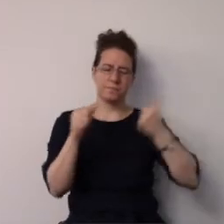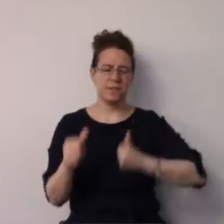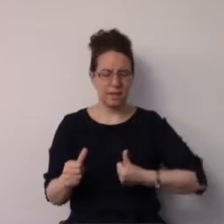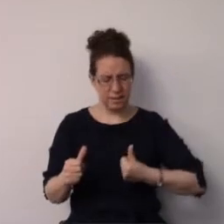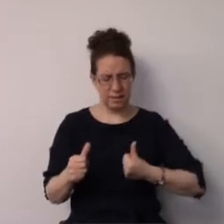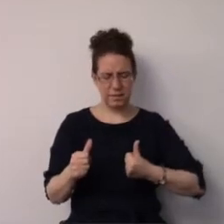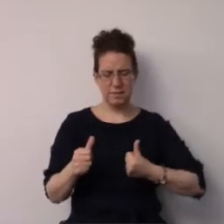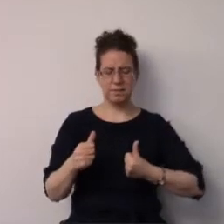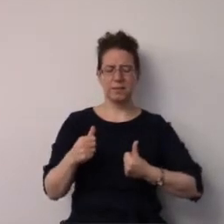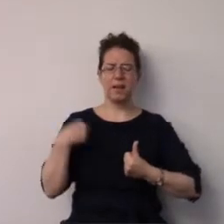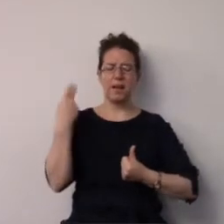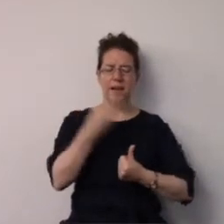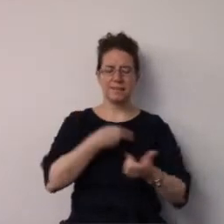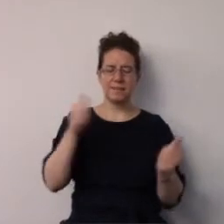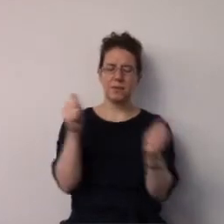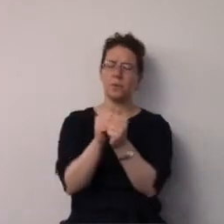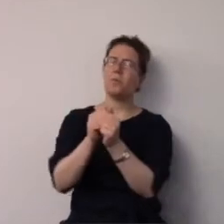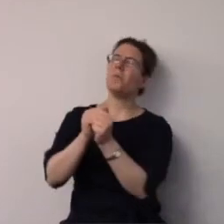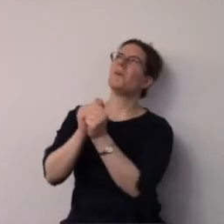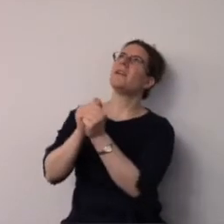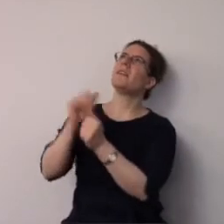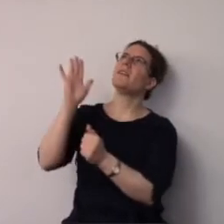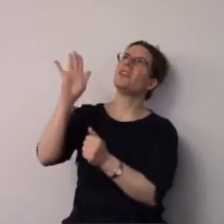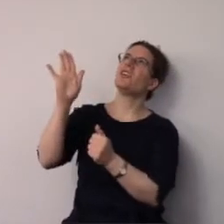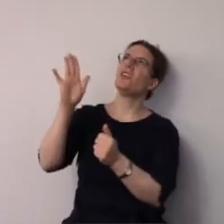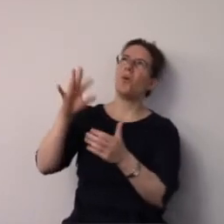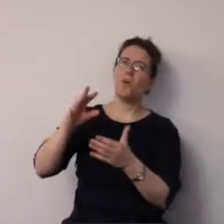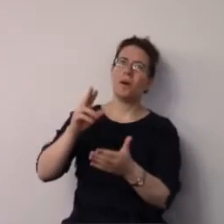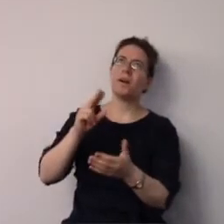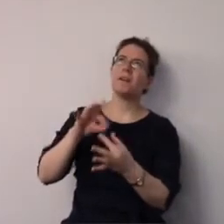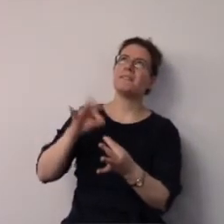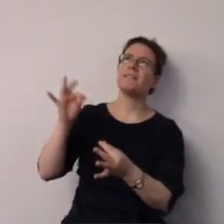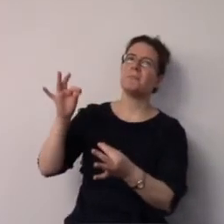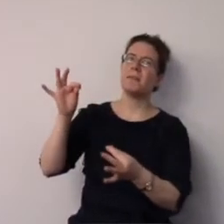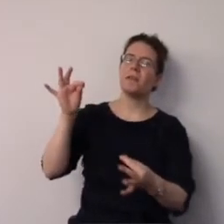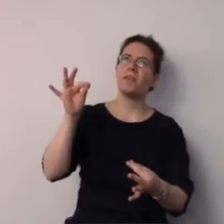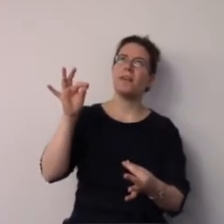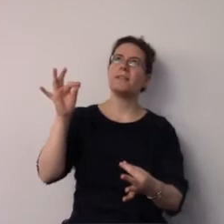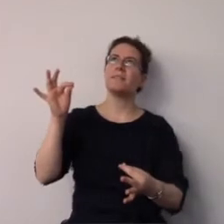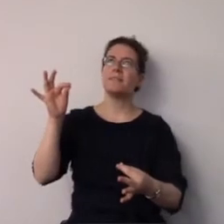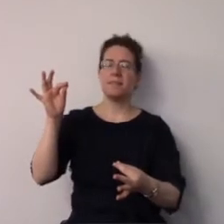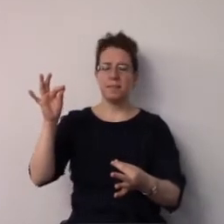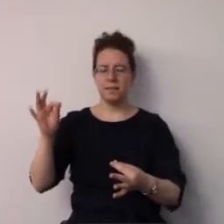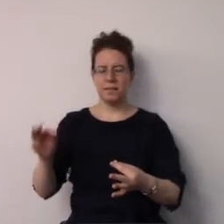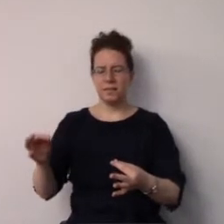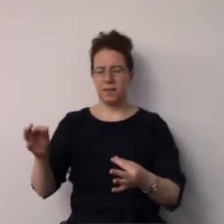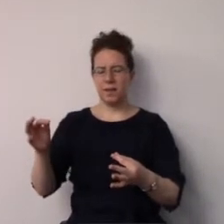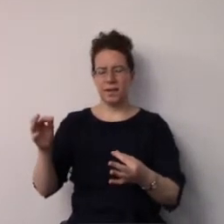blood. Oh, Holy Spirit, you are welcome here.